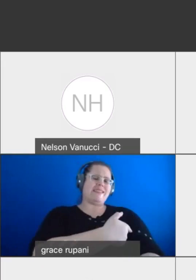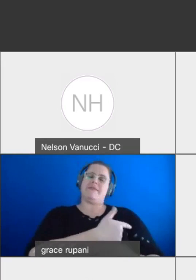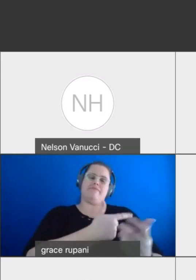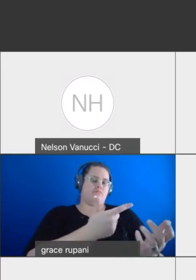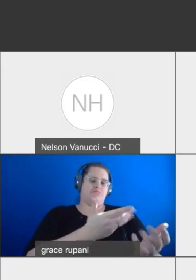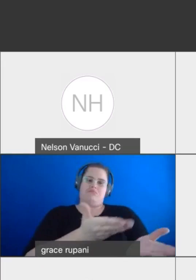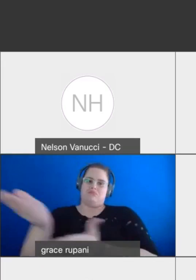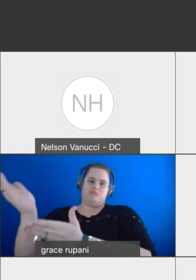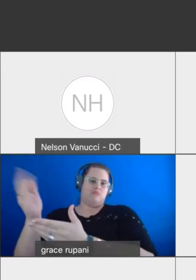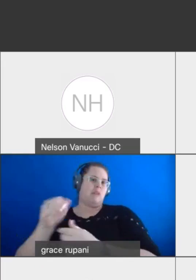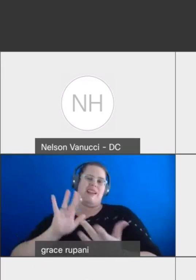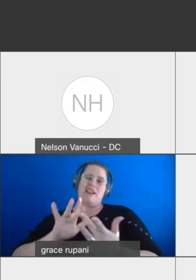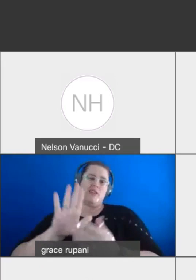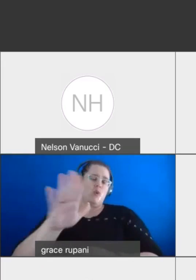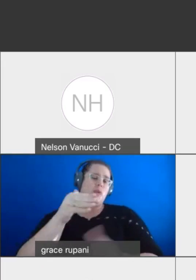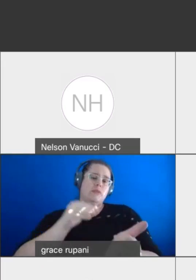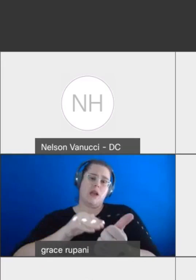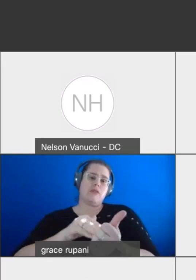those.